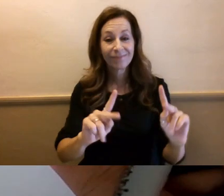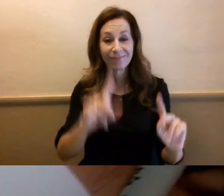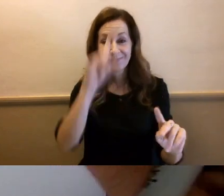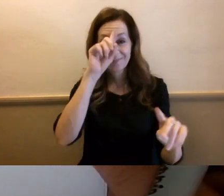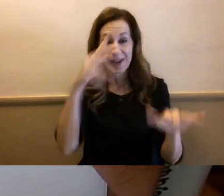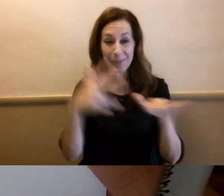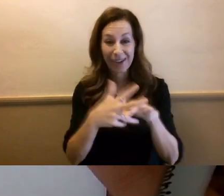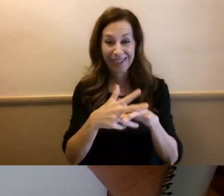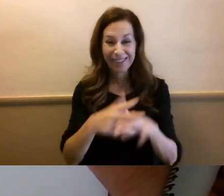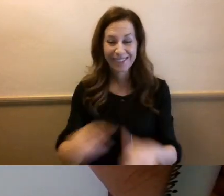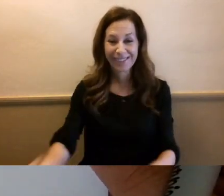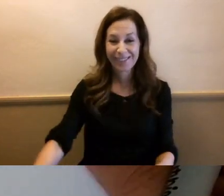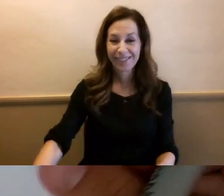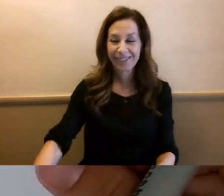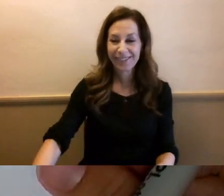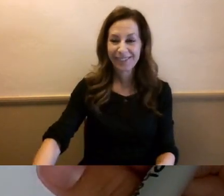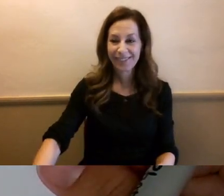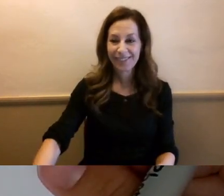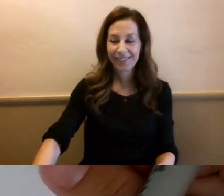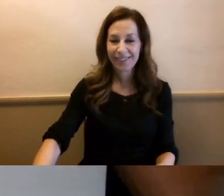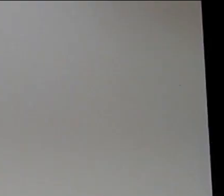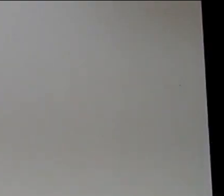All right, it's time for my break.